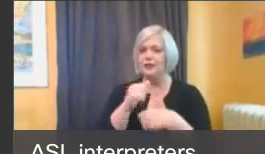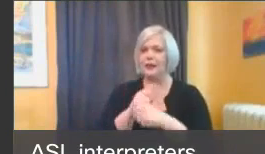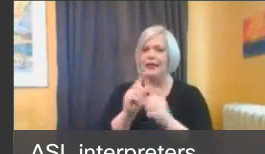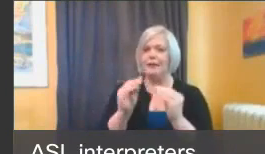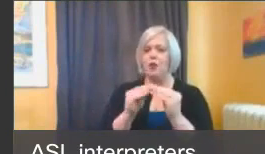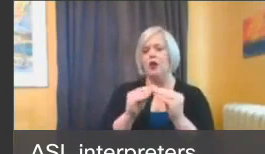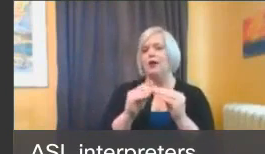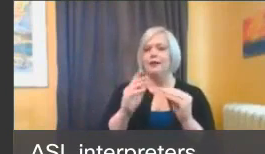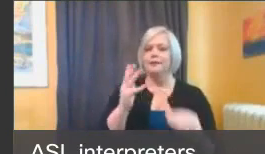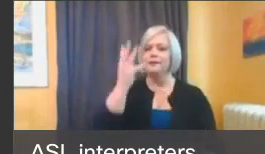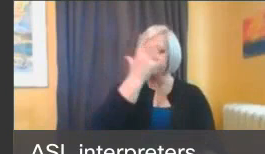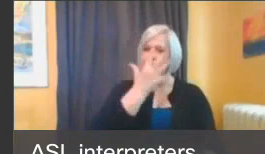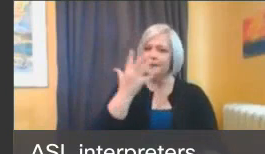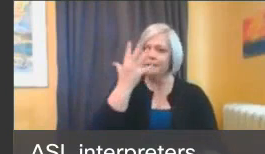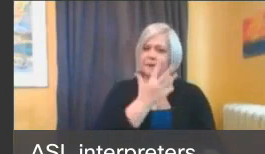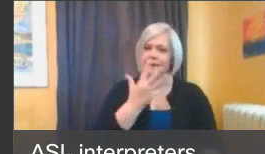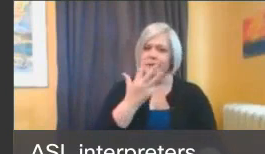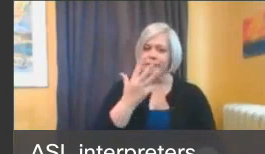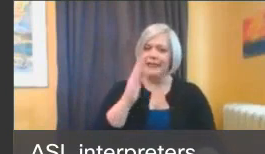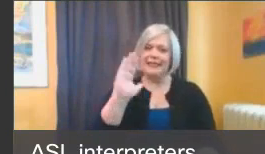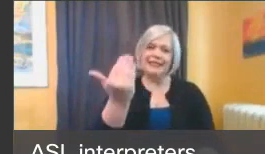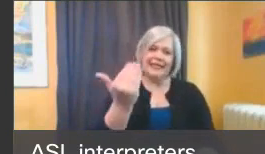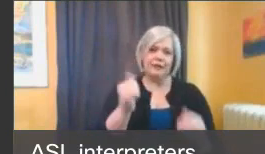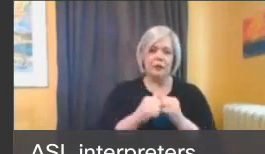race-neutral voting restrictions that specifically targeted